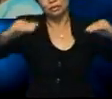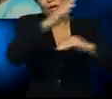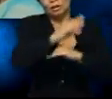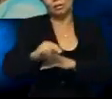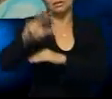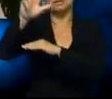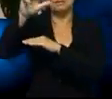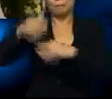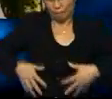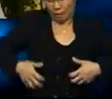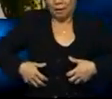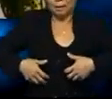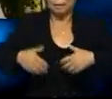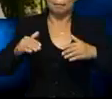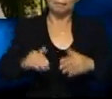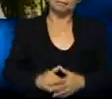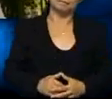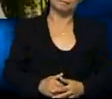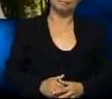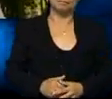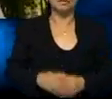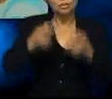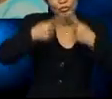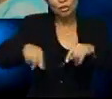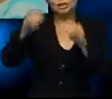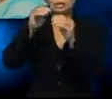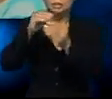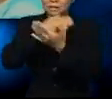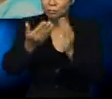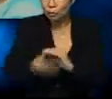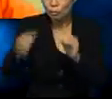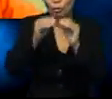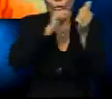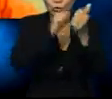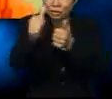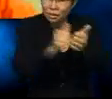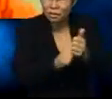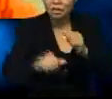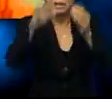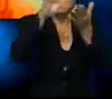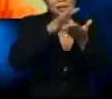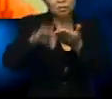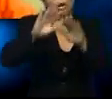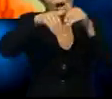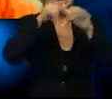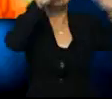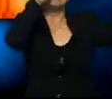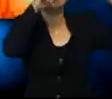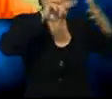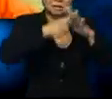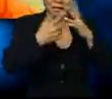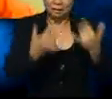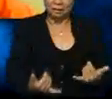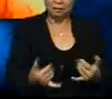bars. That's good work, Anne. Perhaps you should try something slightly more challenging. How about counting how many burps